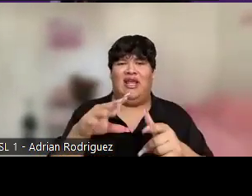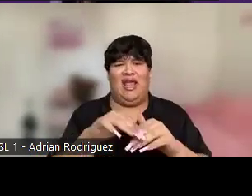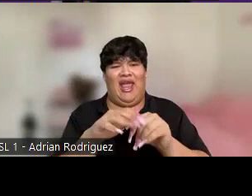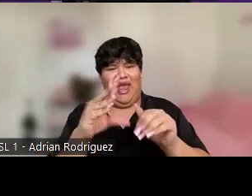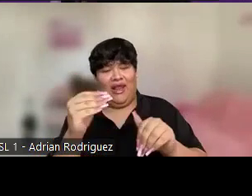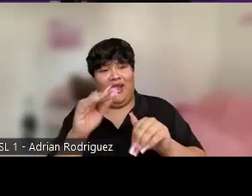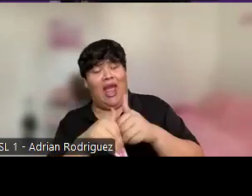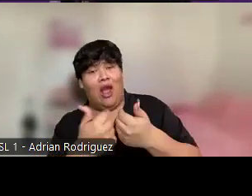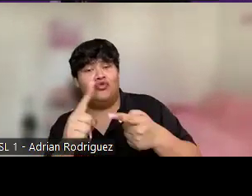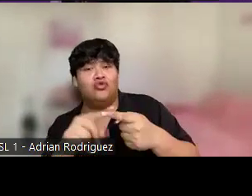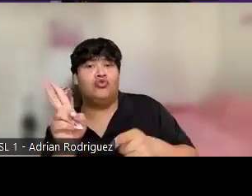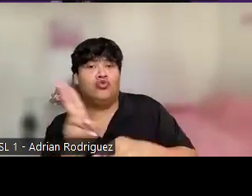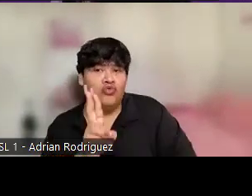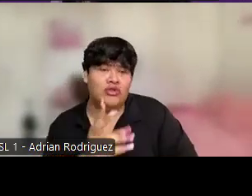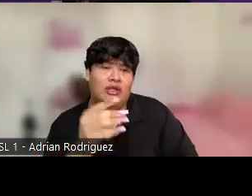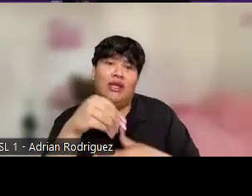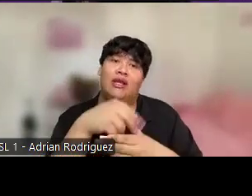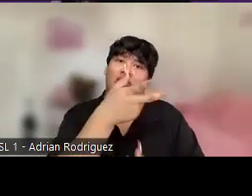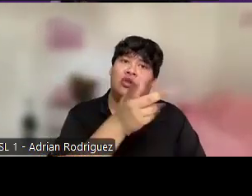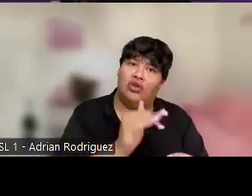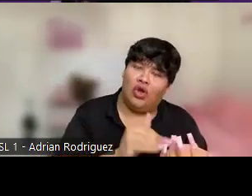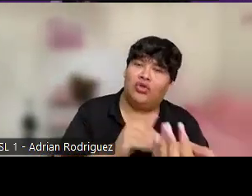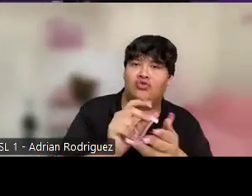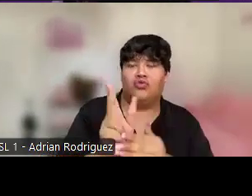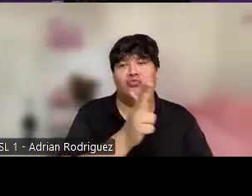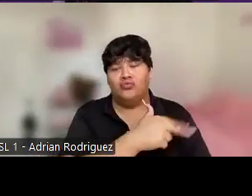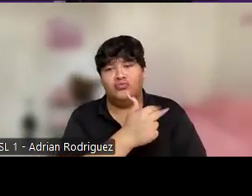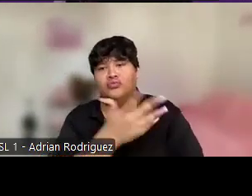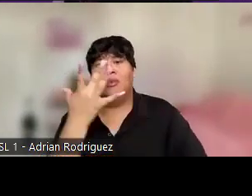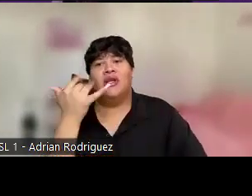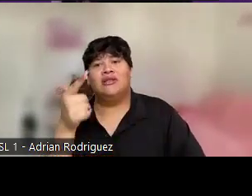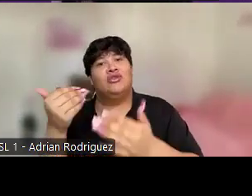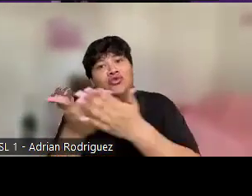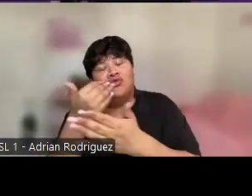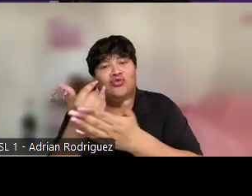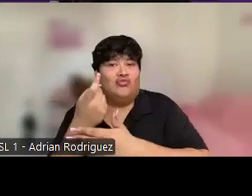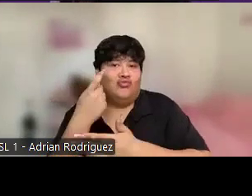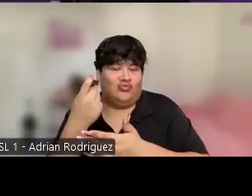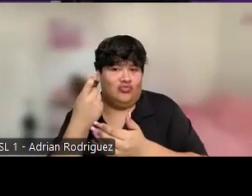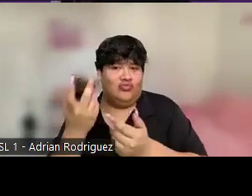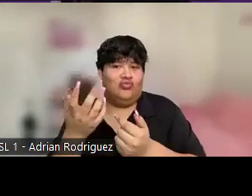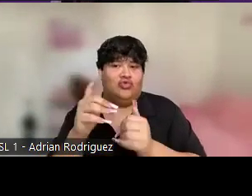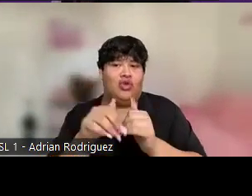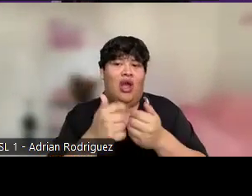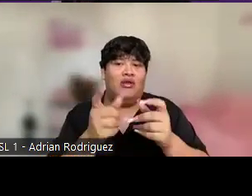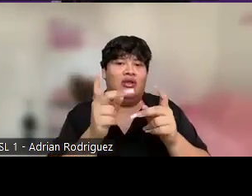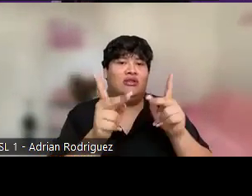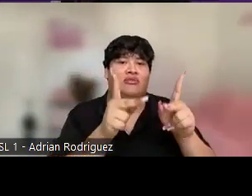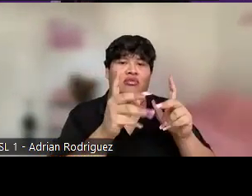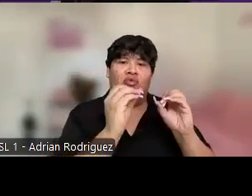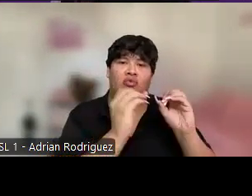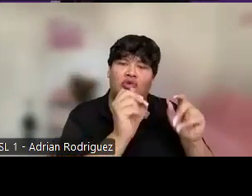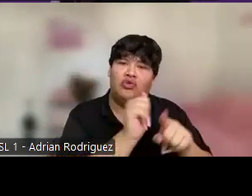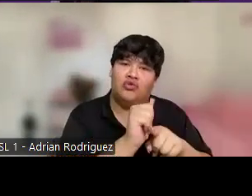in clinic. And really the questions that we're asking now is, should these blood biomarkers be used as